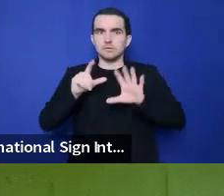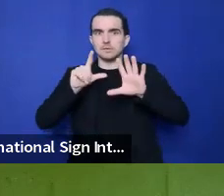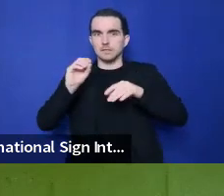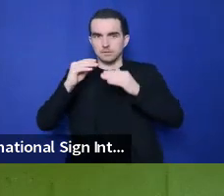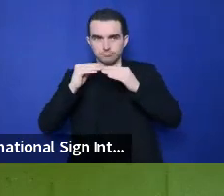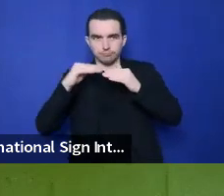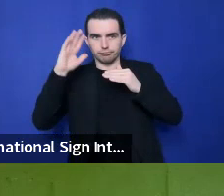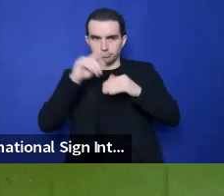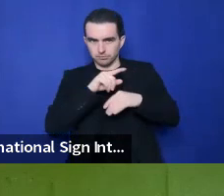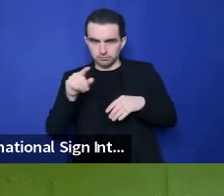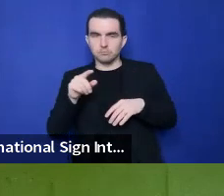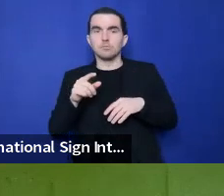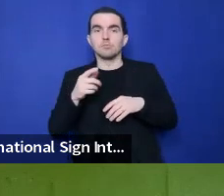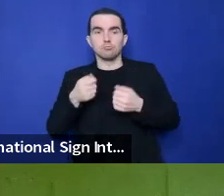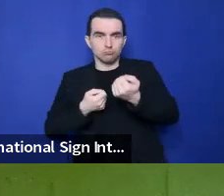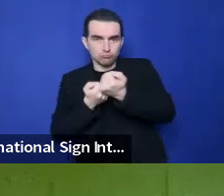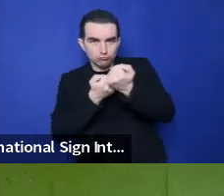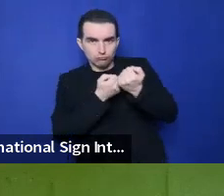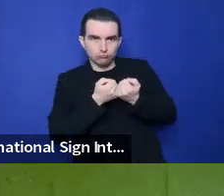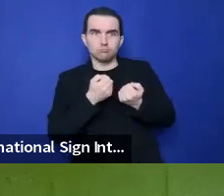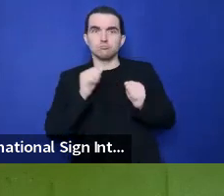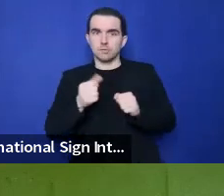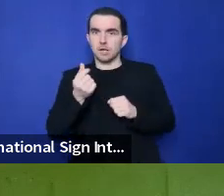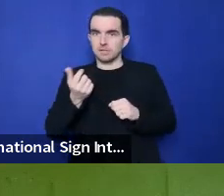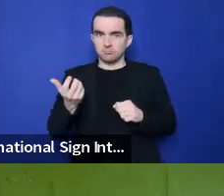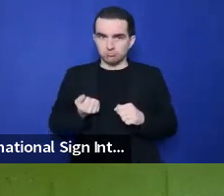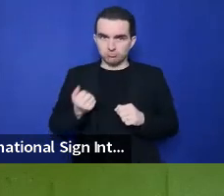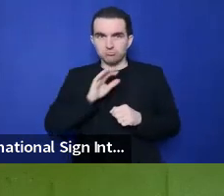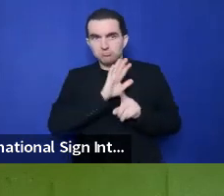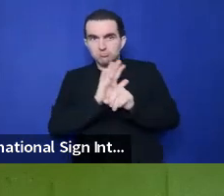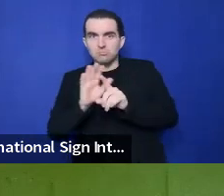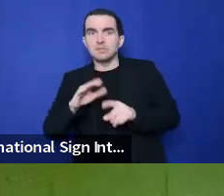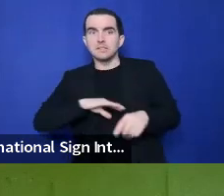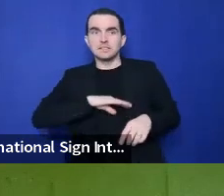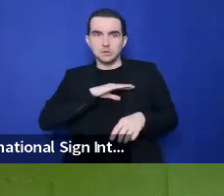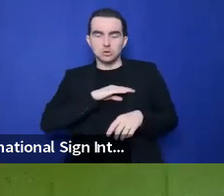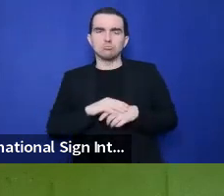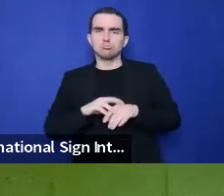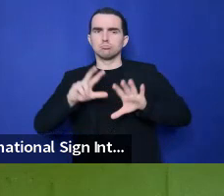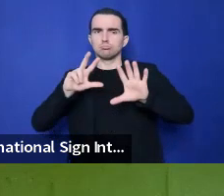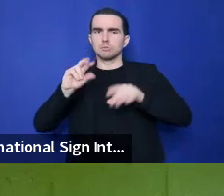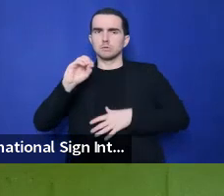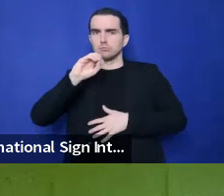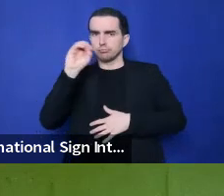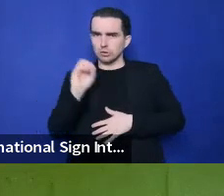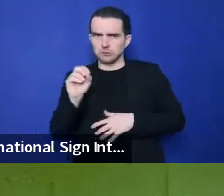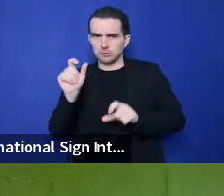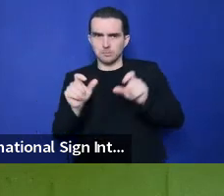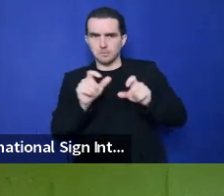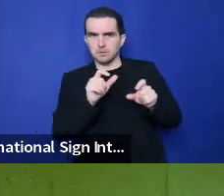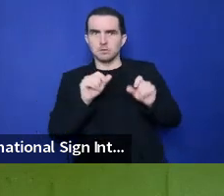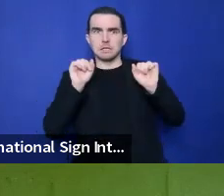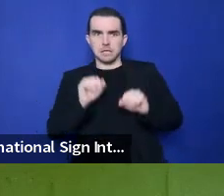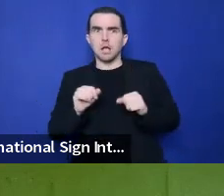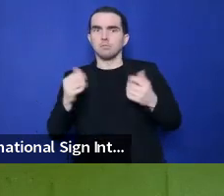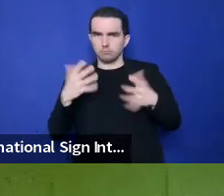Several years after that, the government introduced the Disability Welfare Scheme. Older persons with disability are